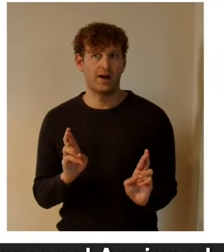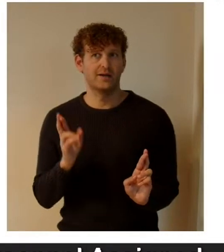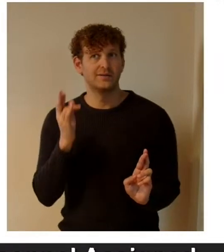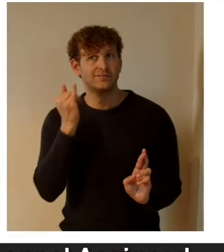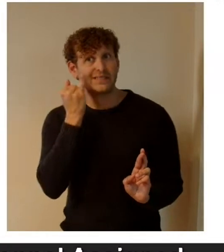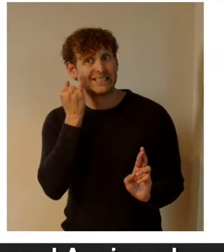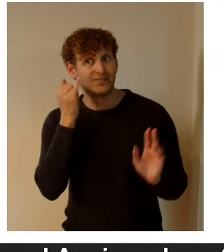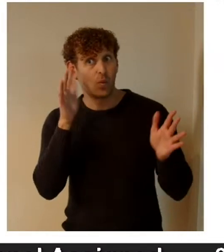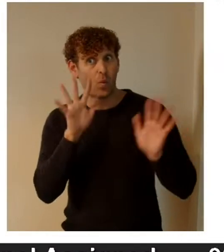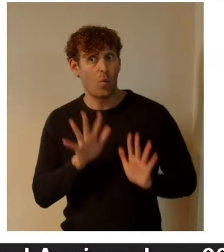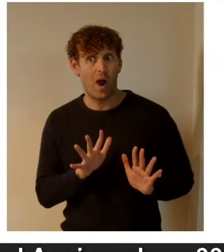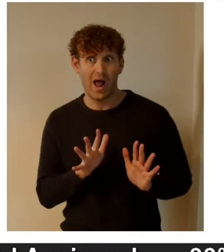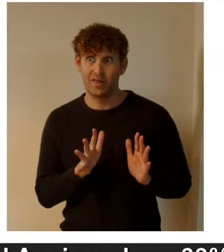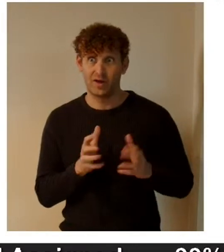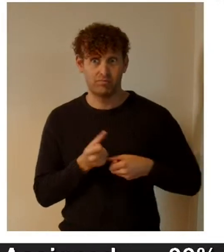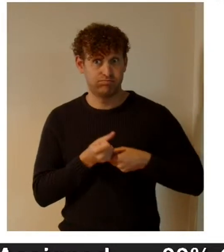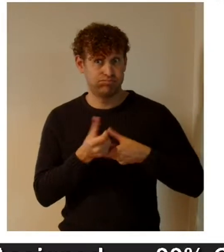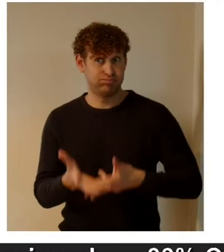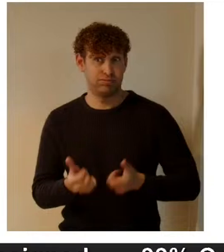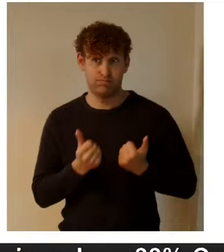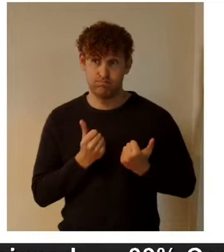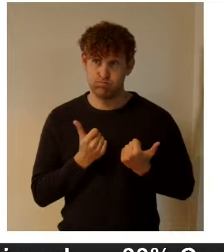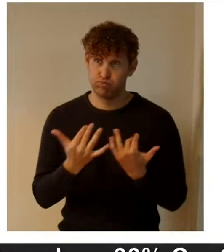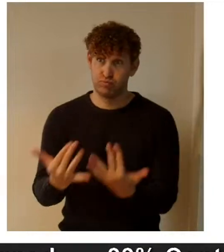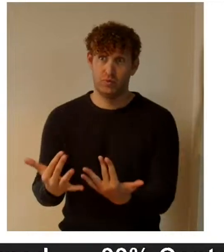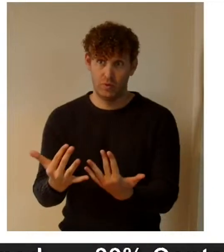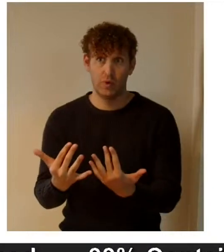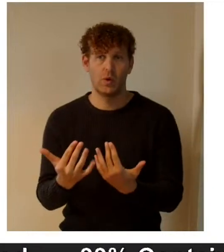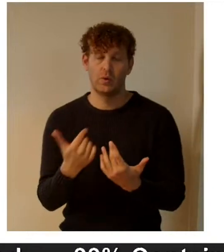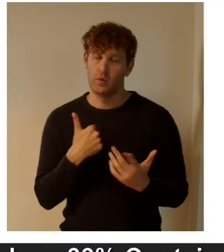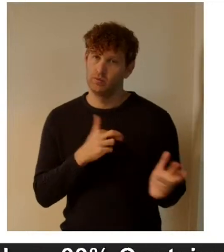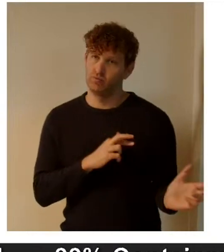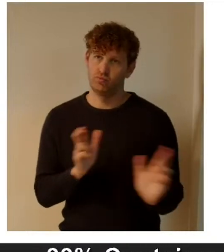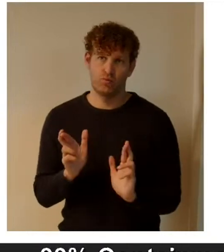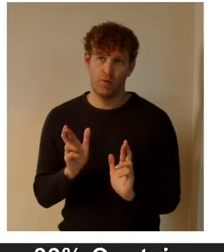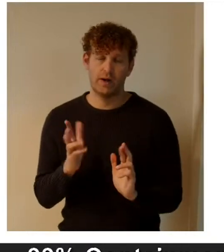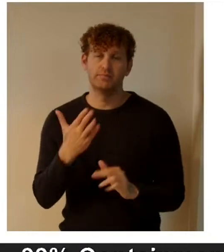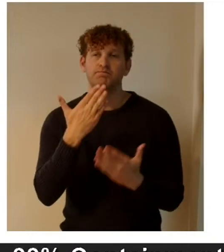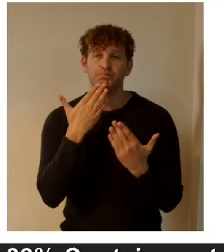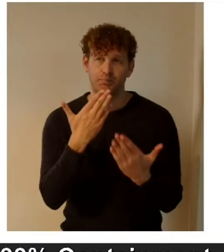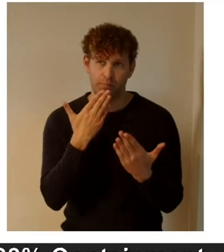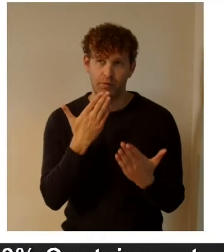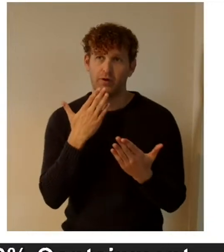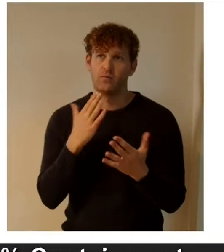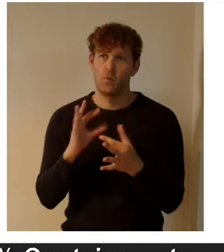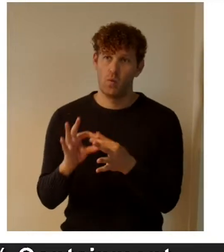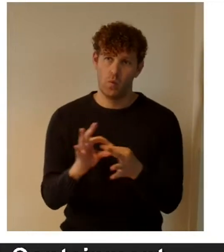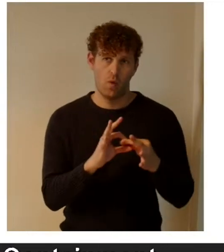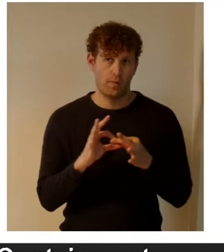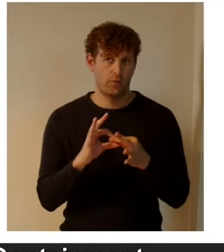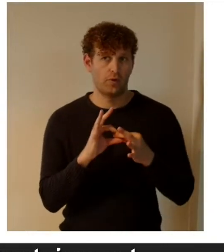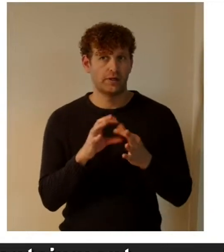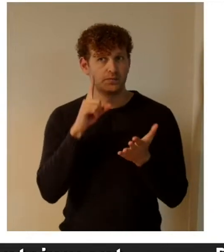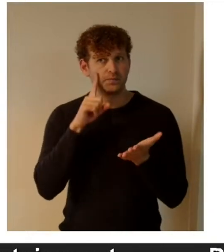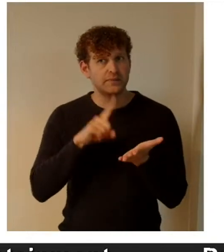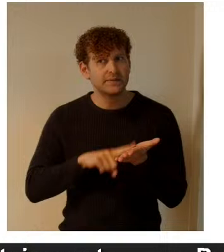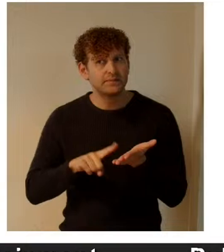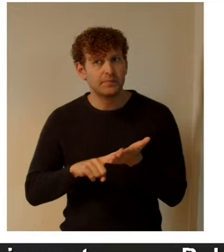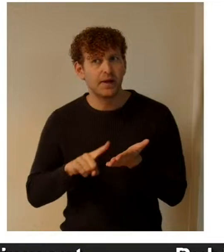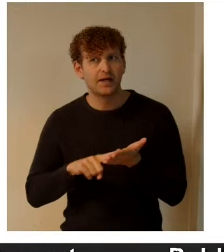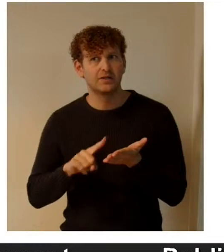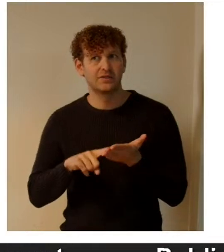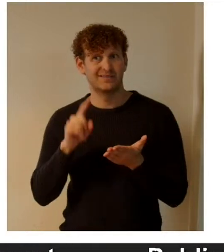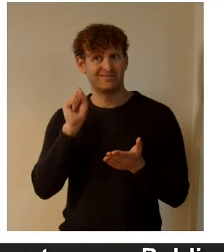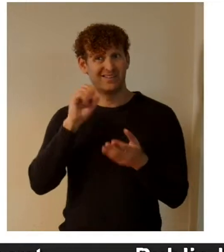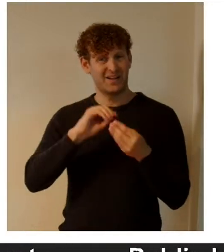increase in fire activity. Thank you for all your cooperation as we move forward. The inspections that I just spoke of are available on the